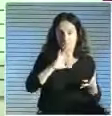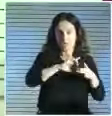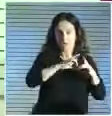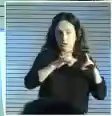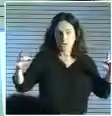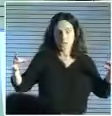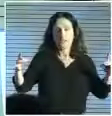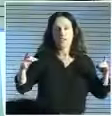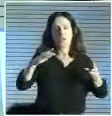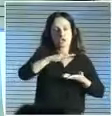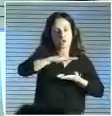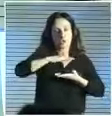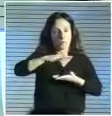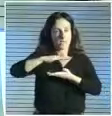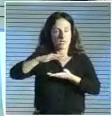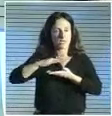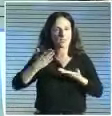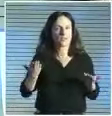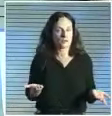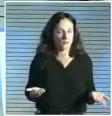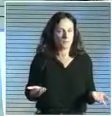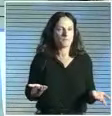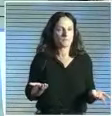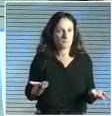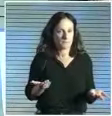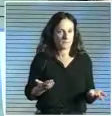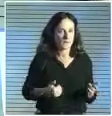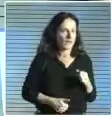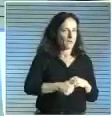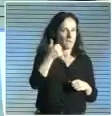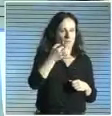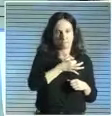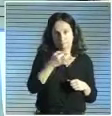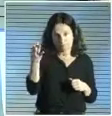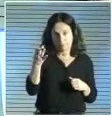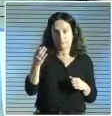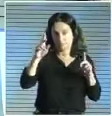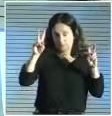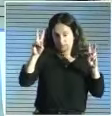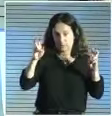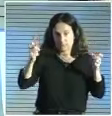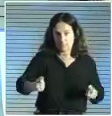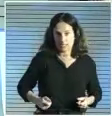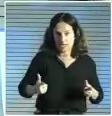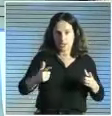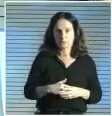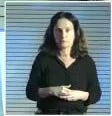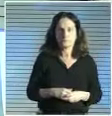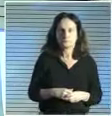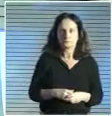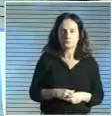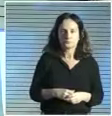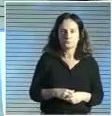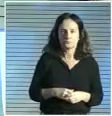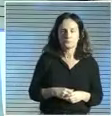you have any thoughts on that? Well, for me, we have 3 principles which are completely necessary. One